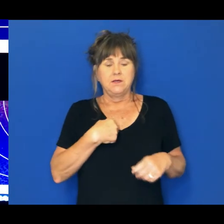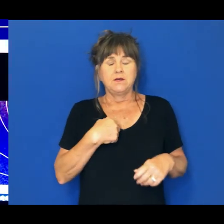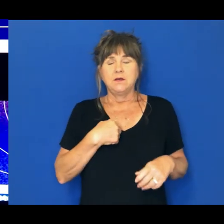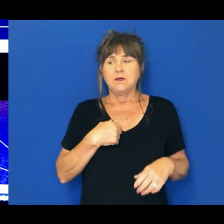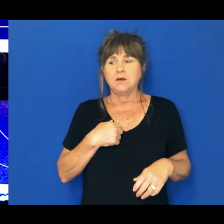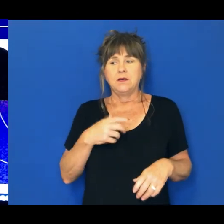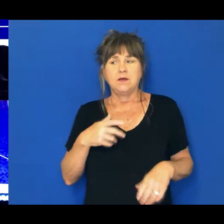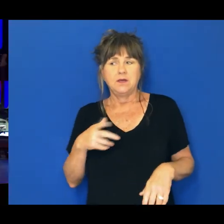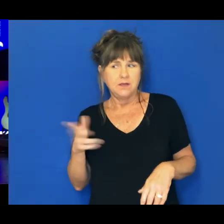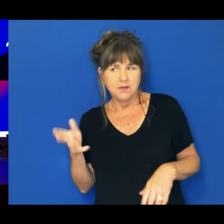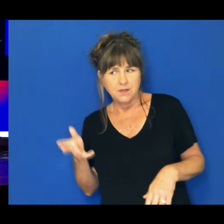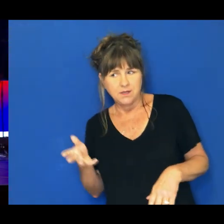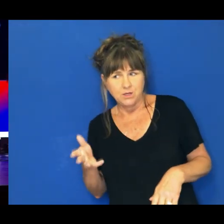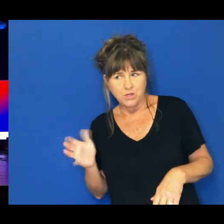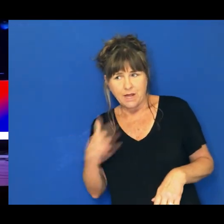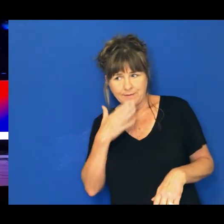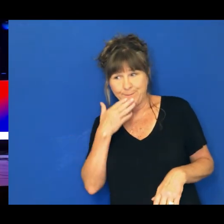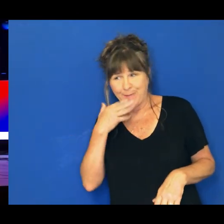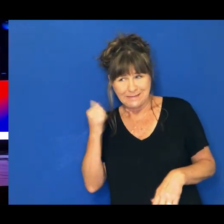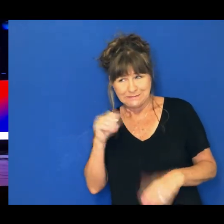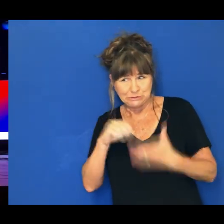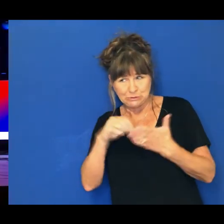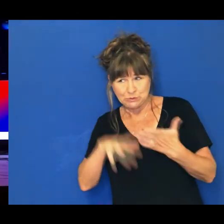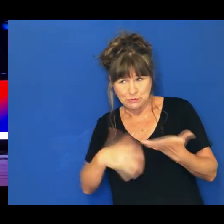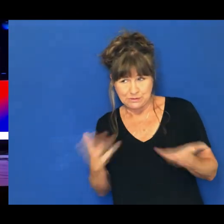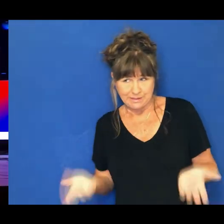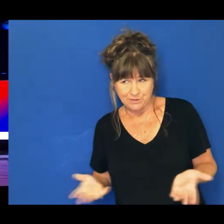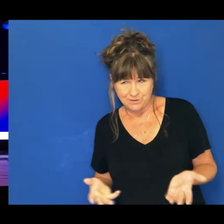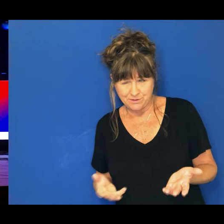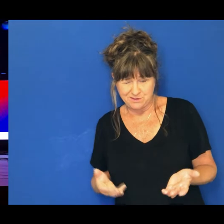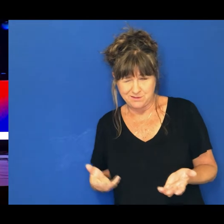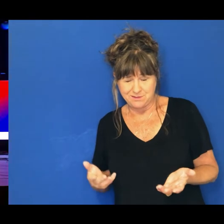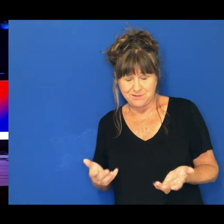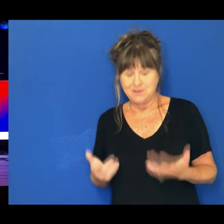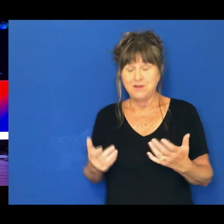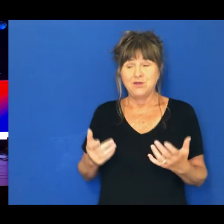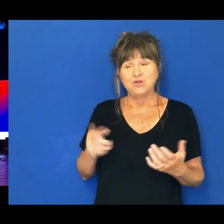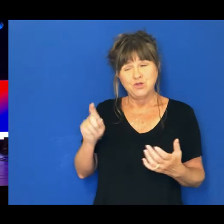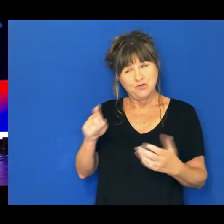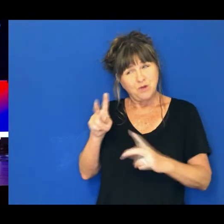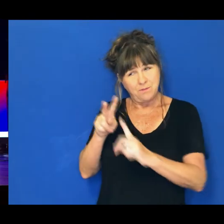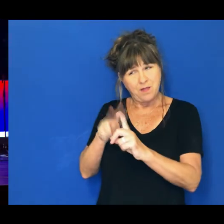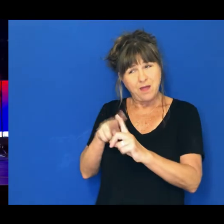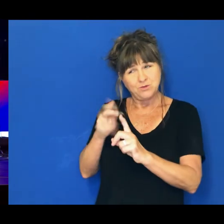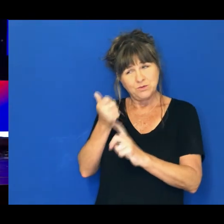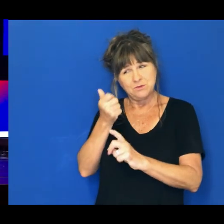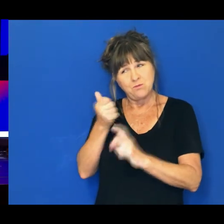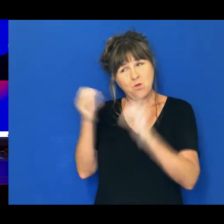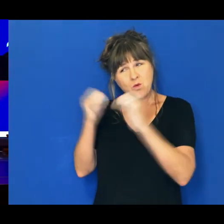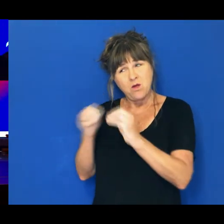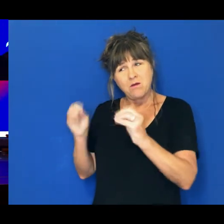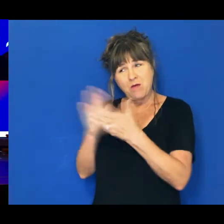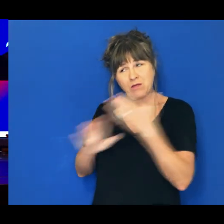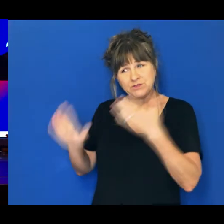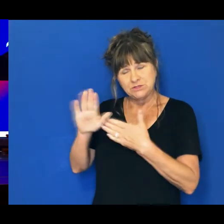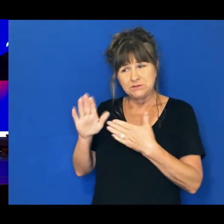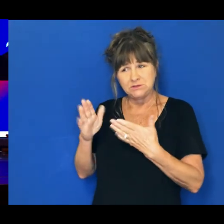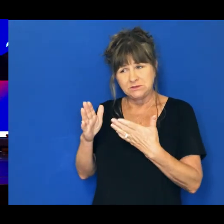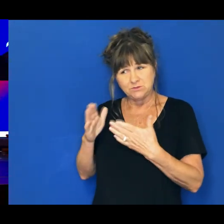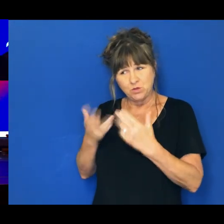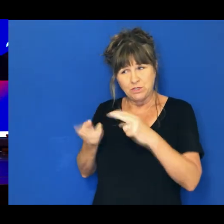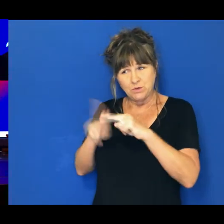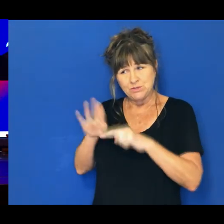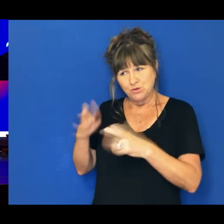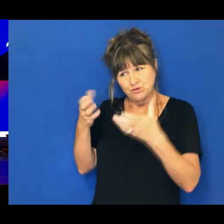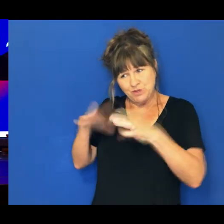they would say, Travis, listen, like, you're not like the best student in the group, you know what I'm saying? And you should probably apply to multiple